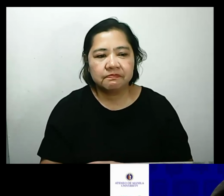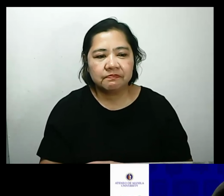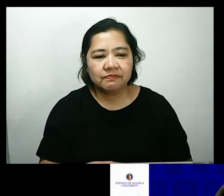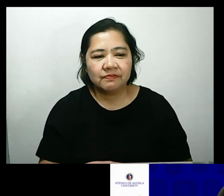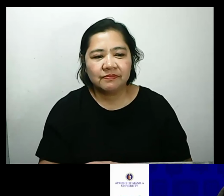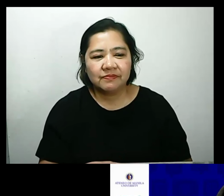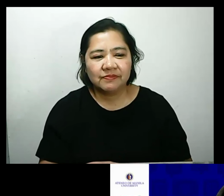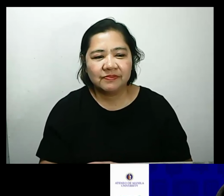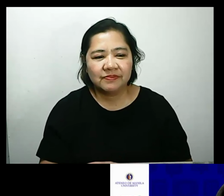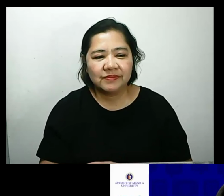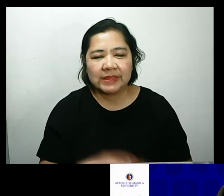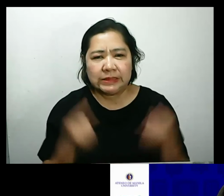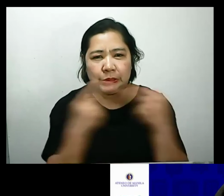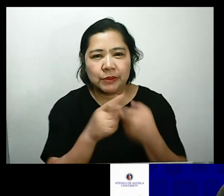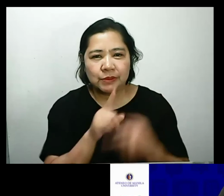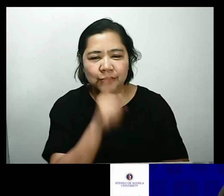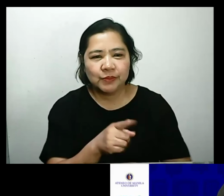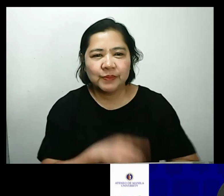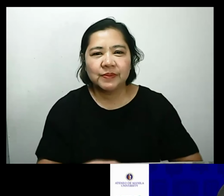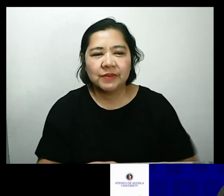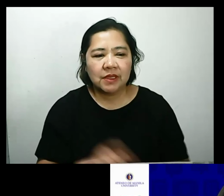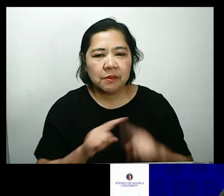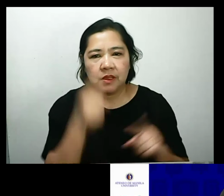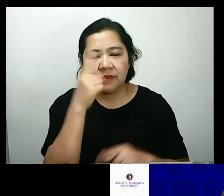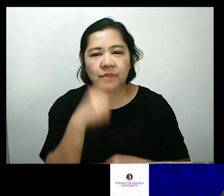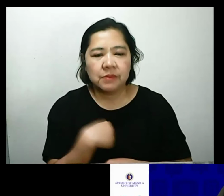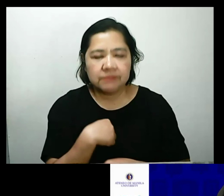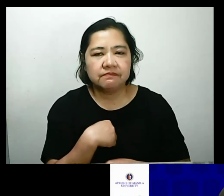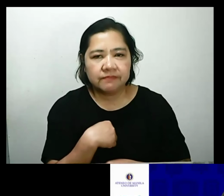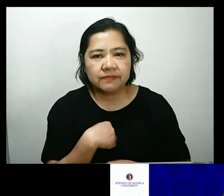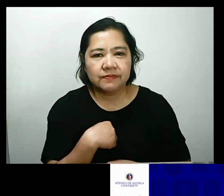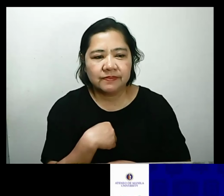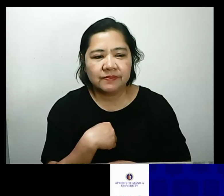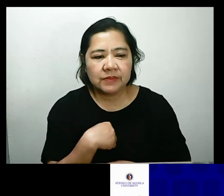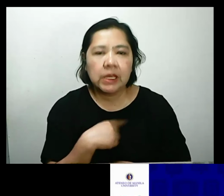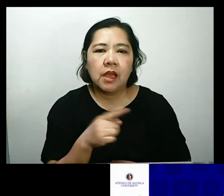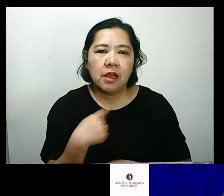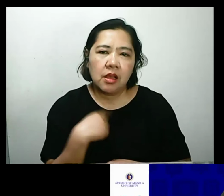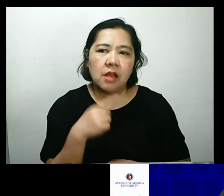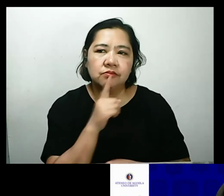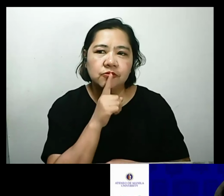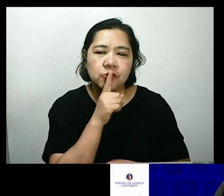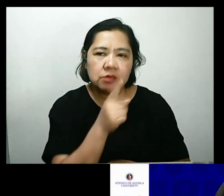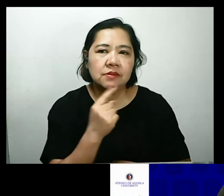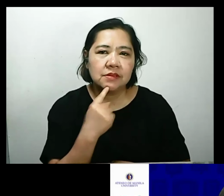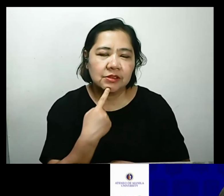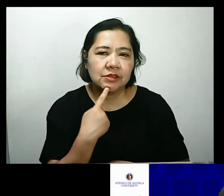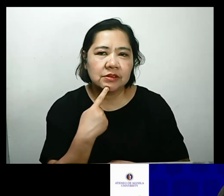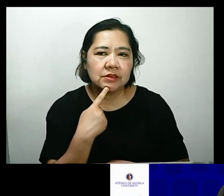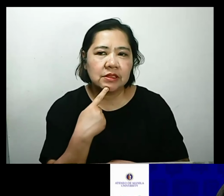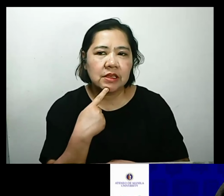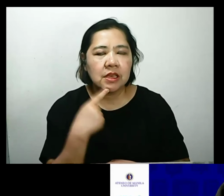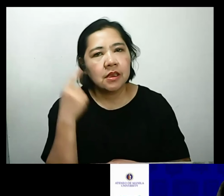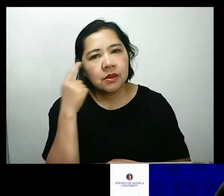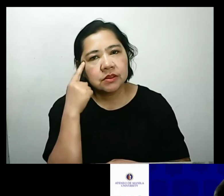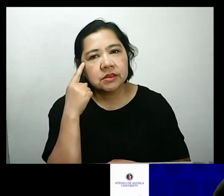well, it's very complex, yes. And but for me, I would really seriously consider the social impacts.